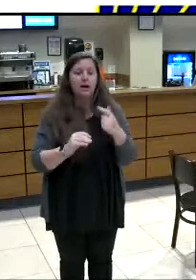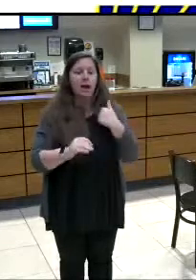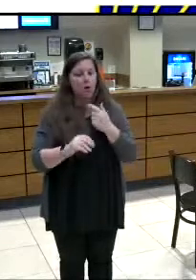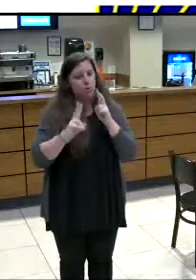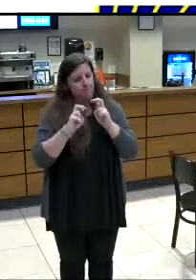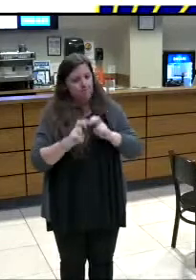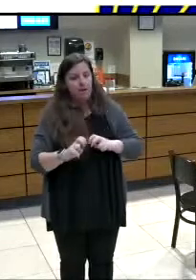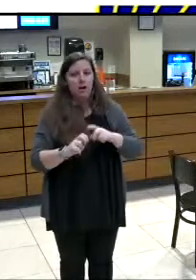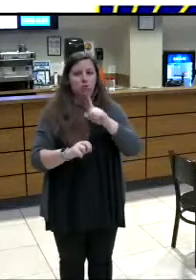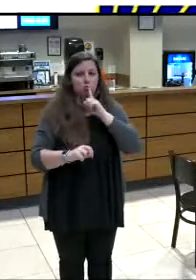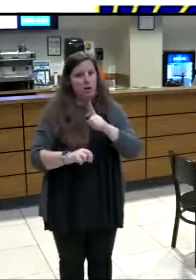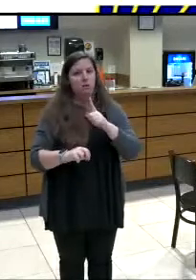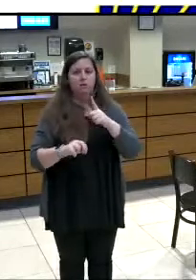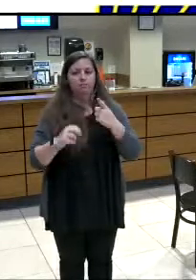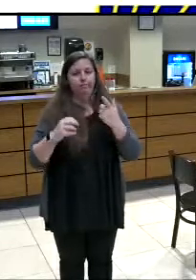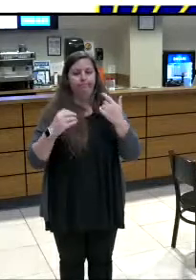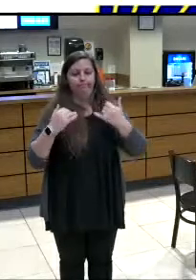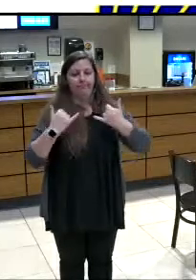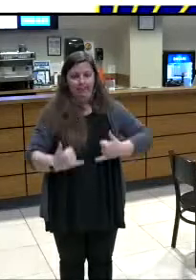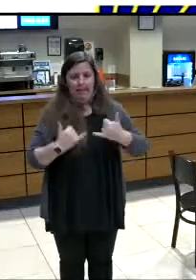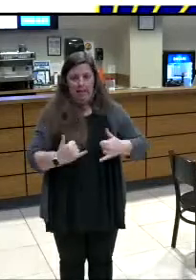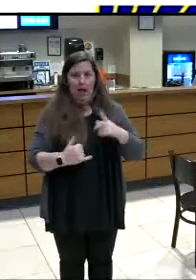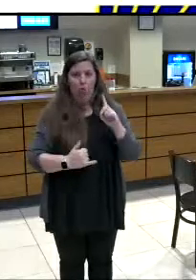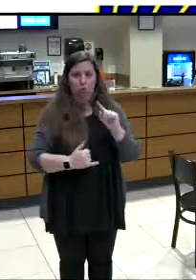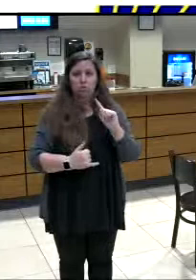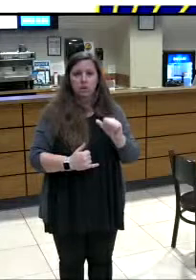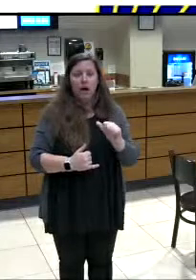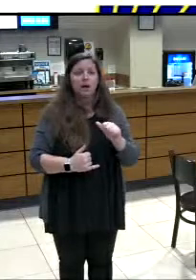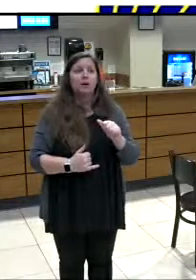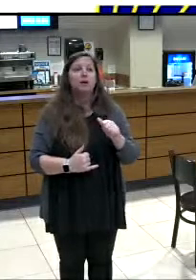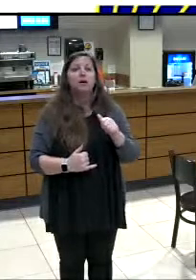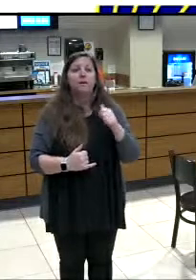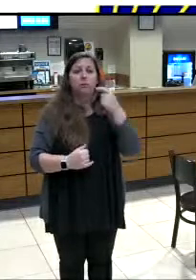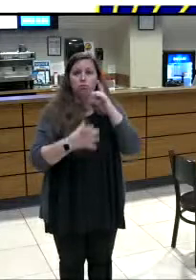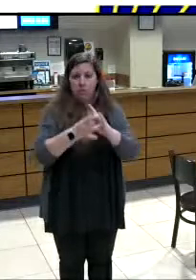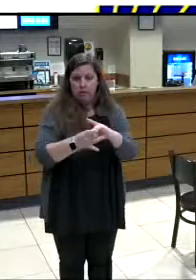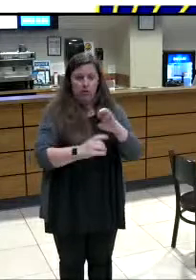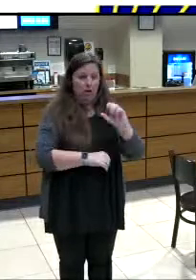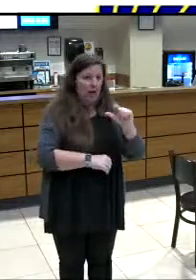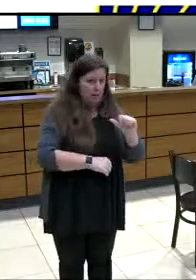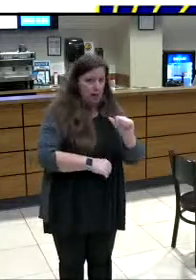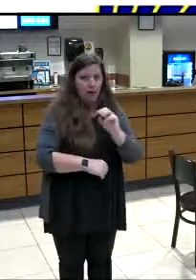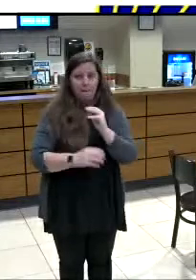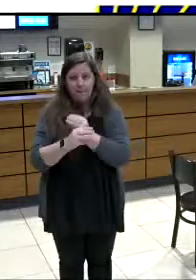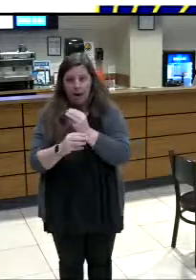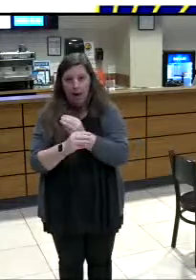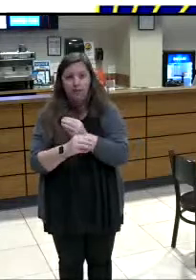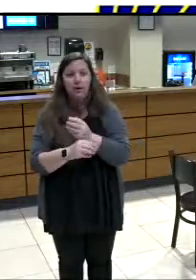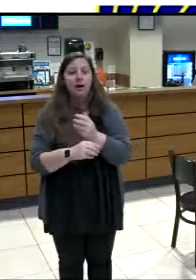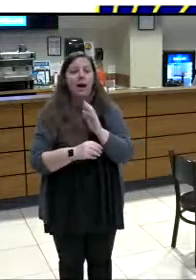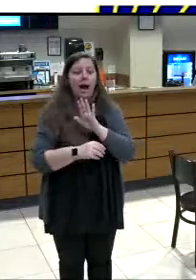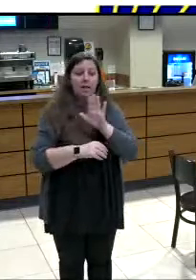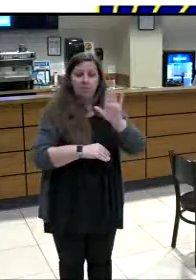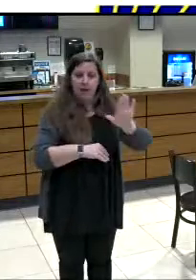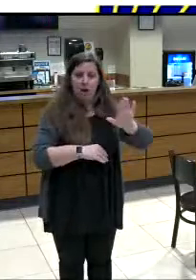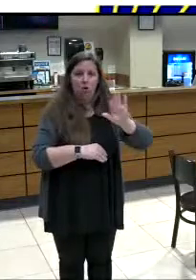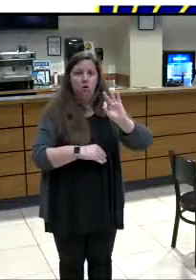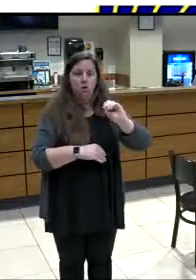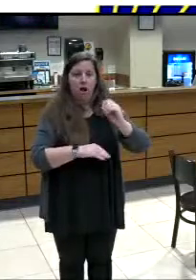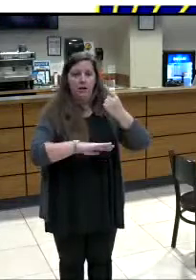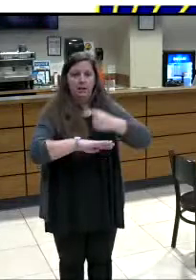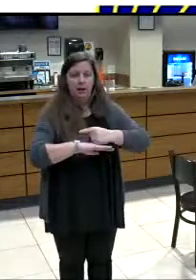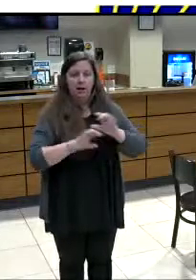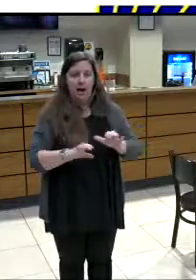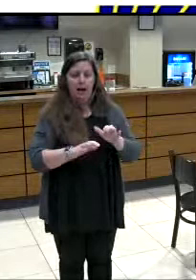the appropriate data that they have in ELA and math. We also look at their 90-day action plan